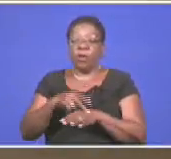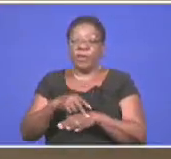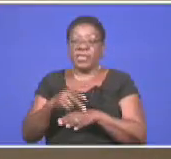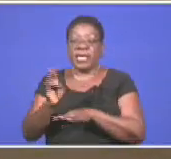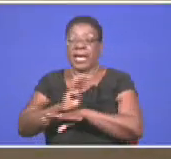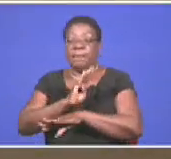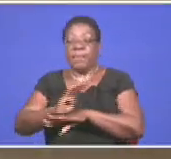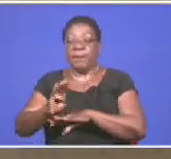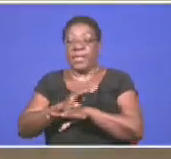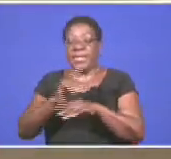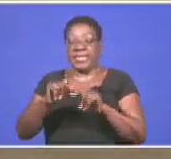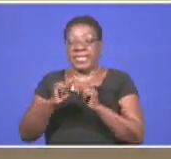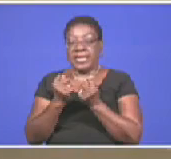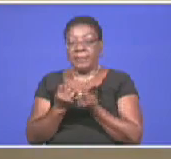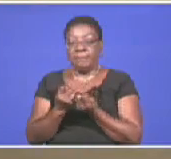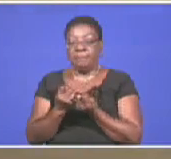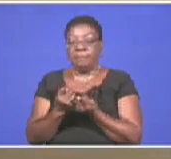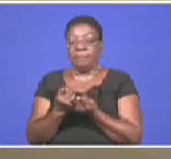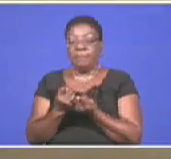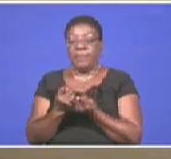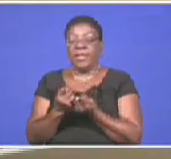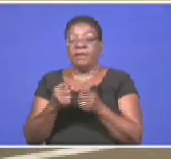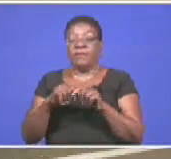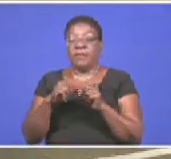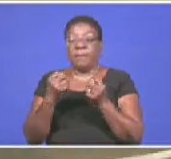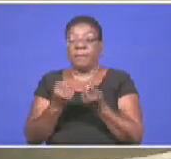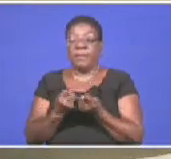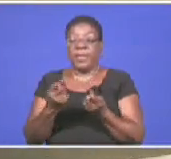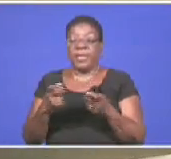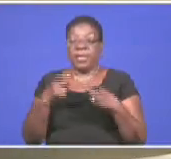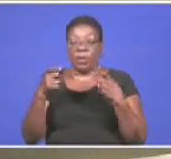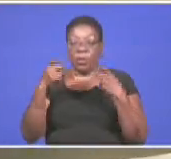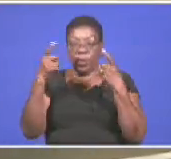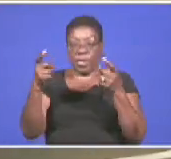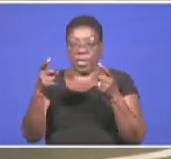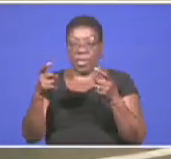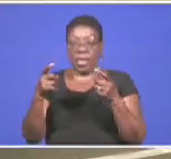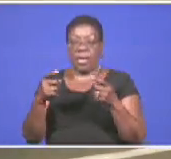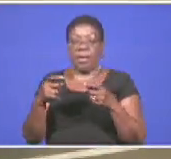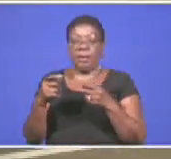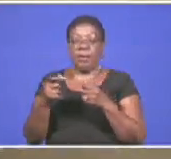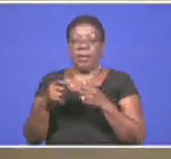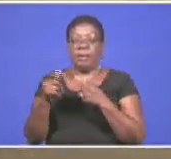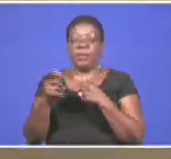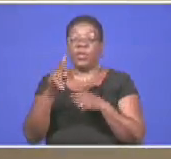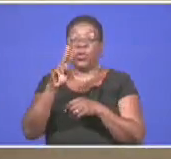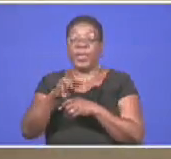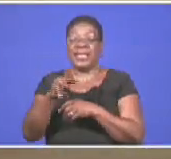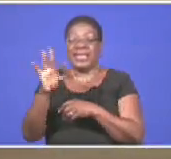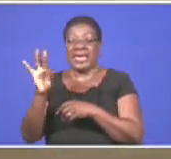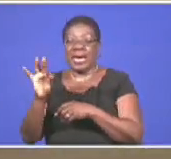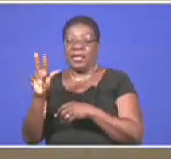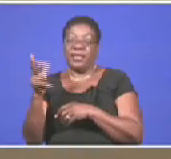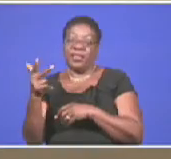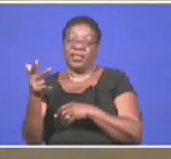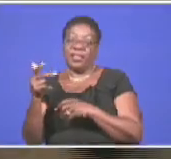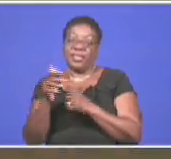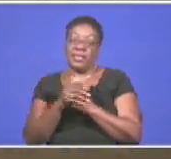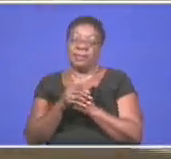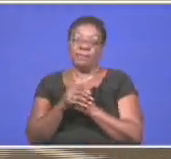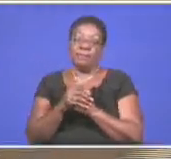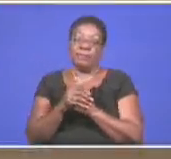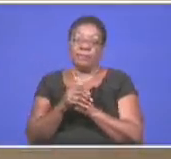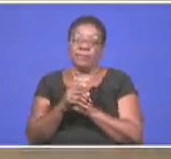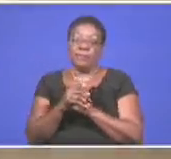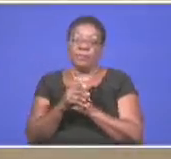Bimini proved to be too much for the Stingrays as they cruised to victory in blowout fashion, 29-13. Valdez VJ